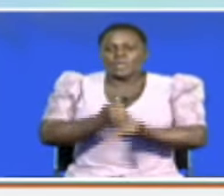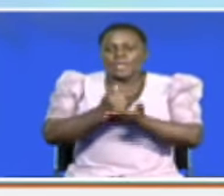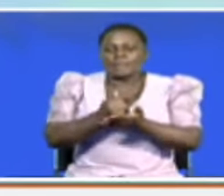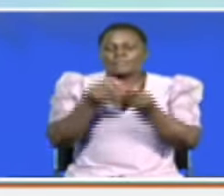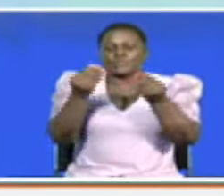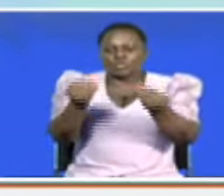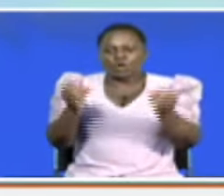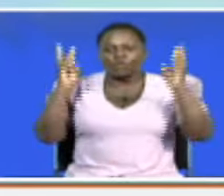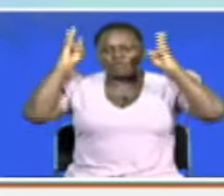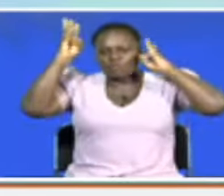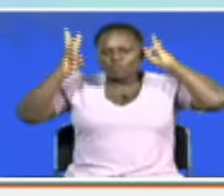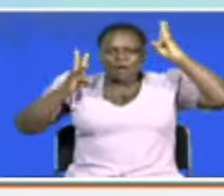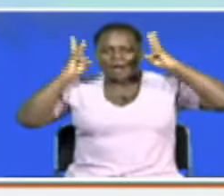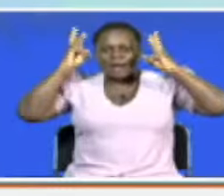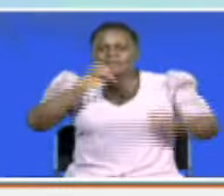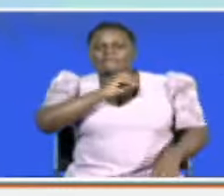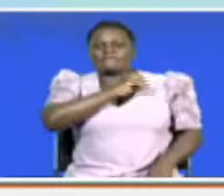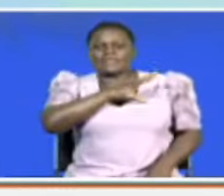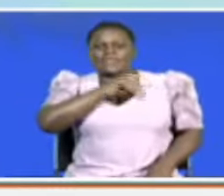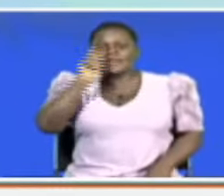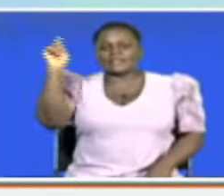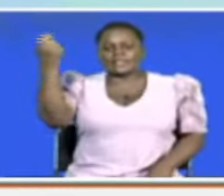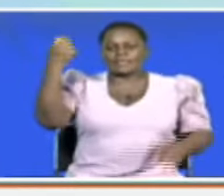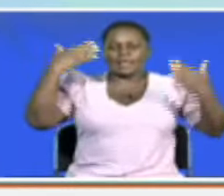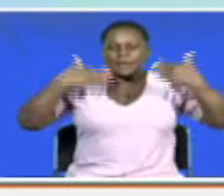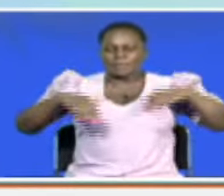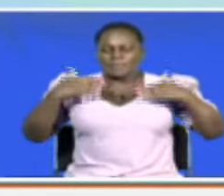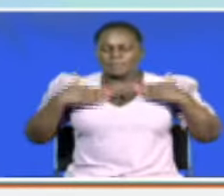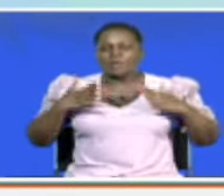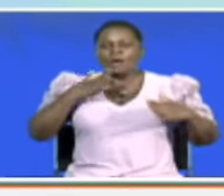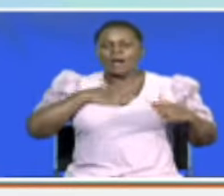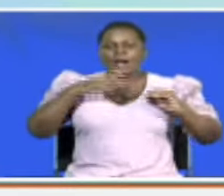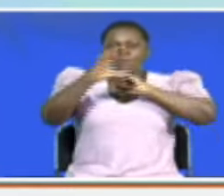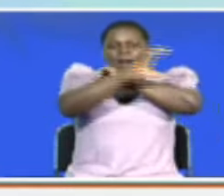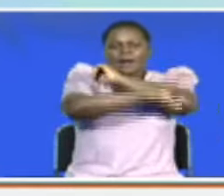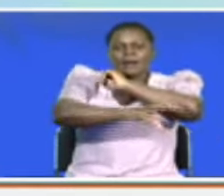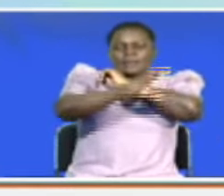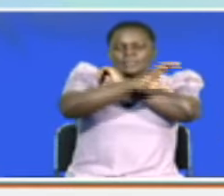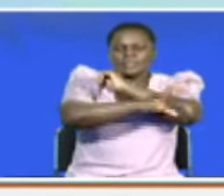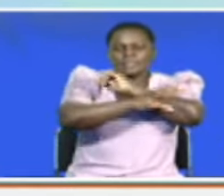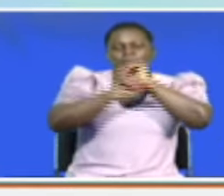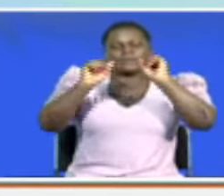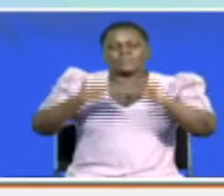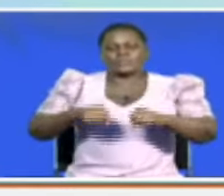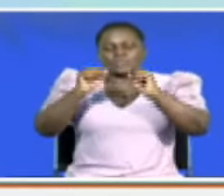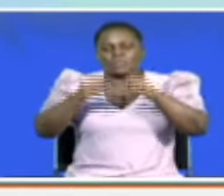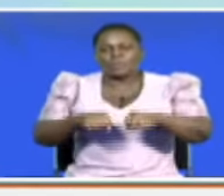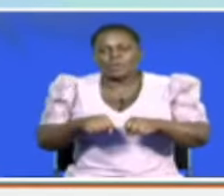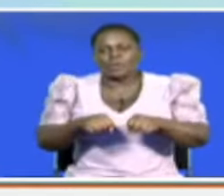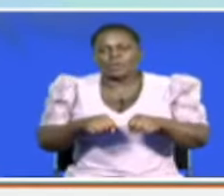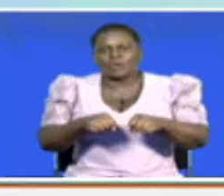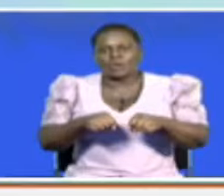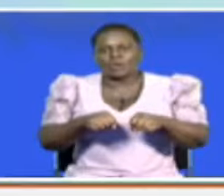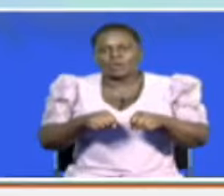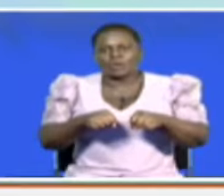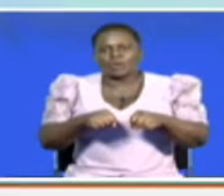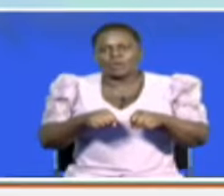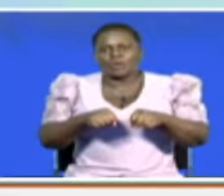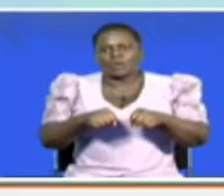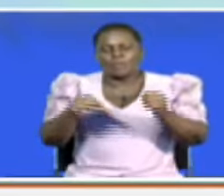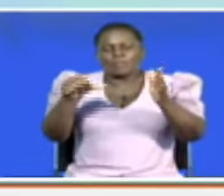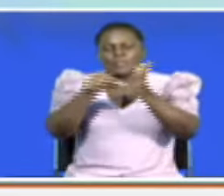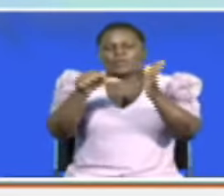worries and fears of Kenyans that our country could resolve even its most